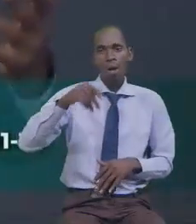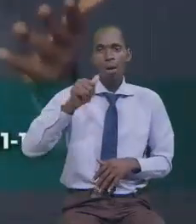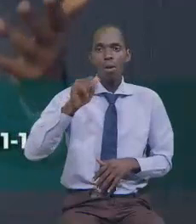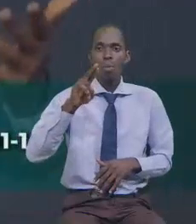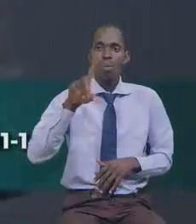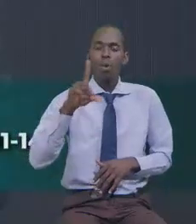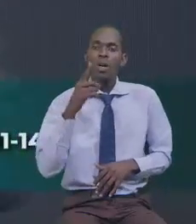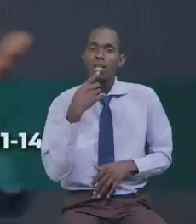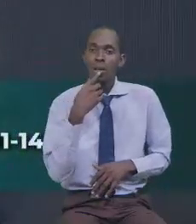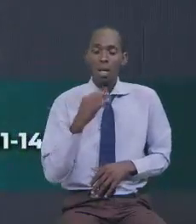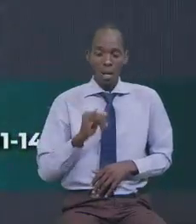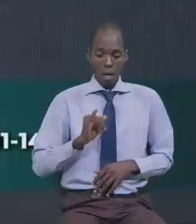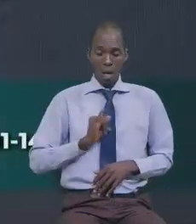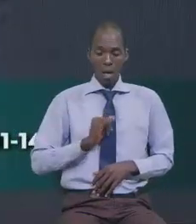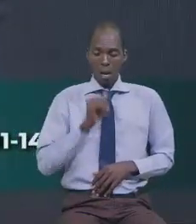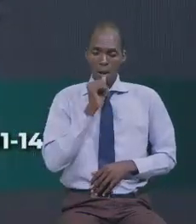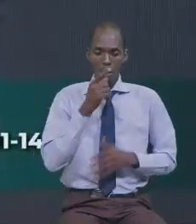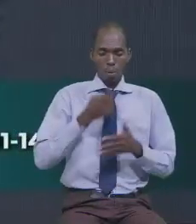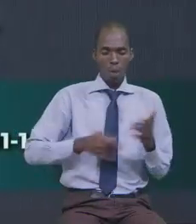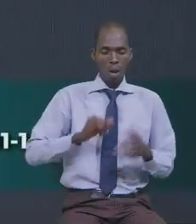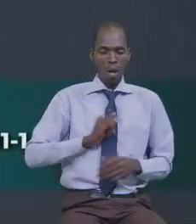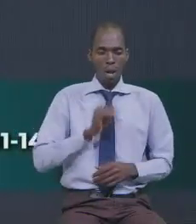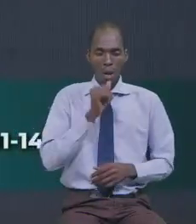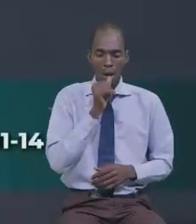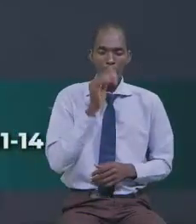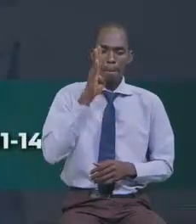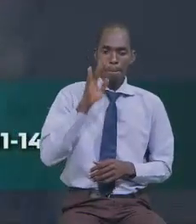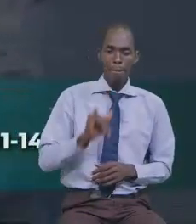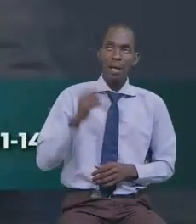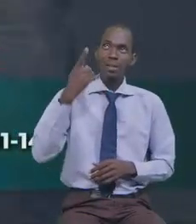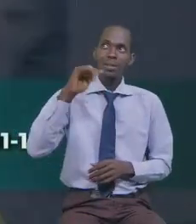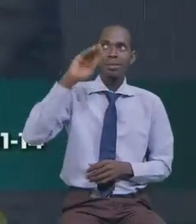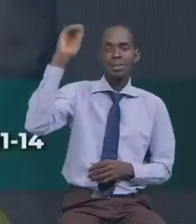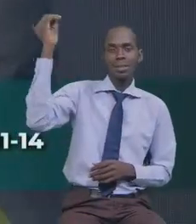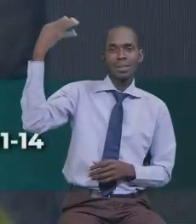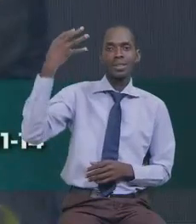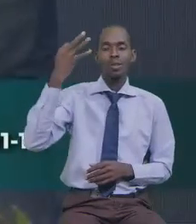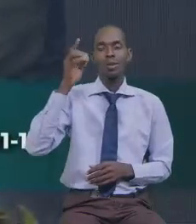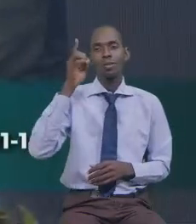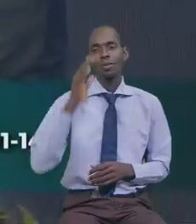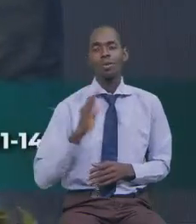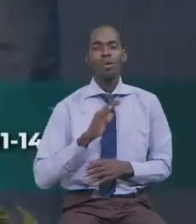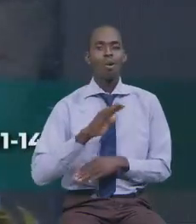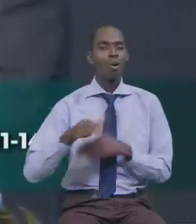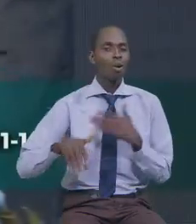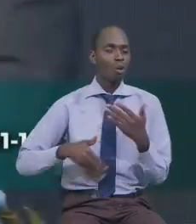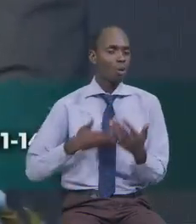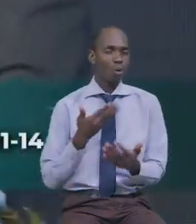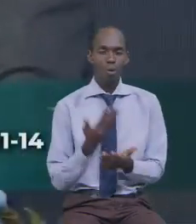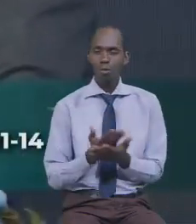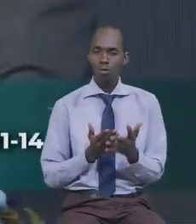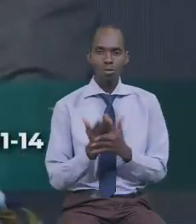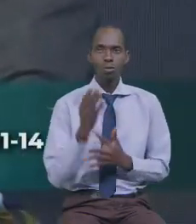am what I am by the grace of God. All grace. Grace